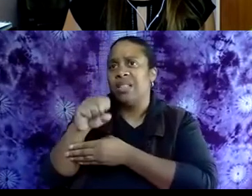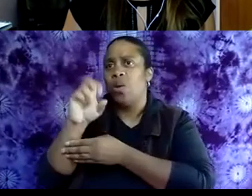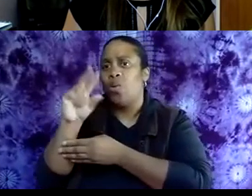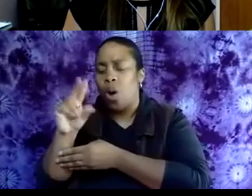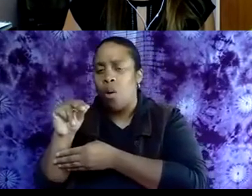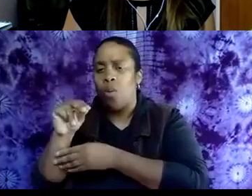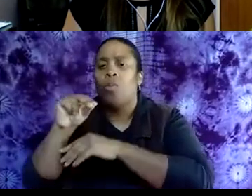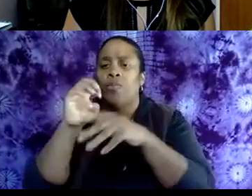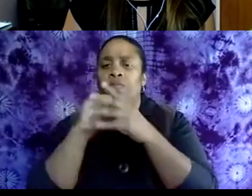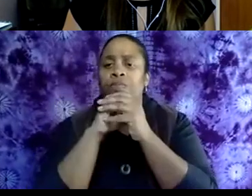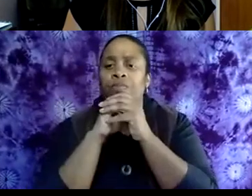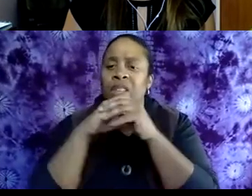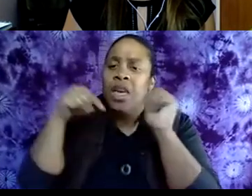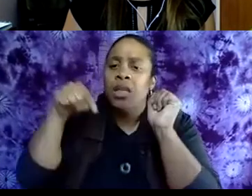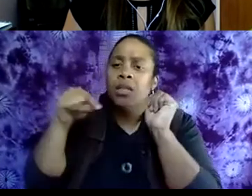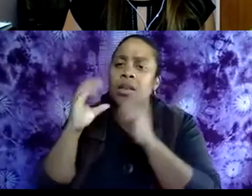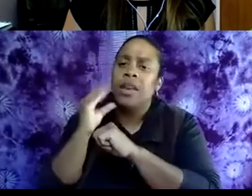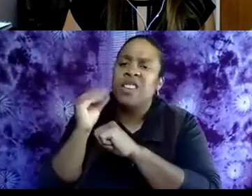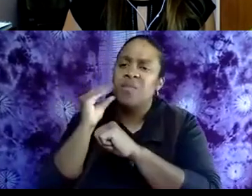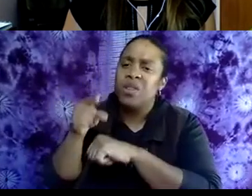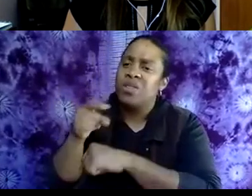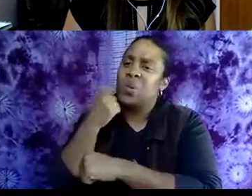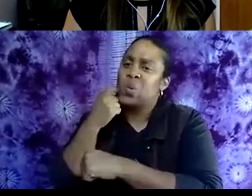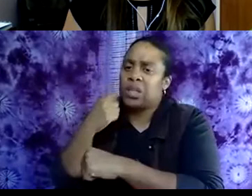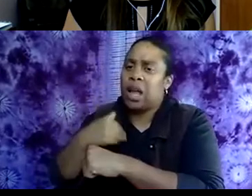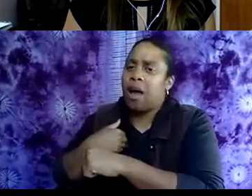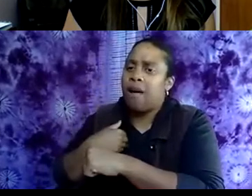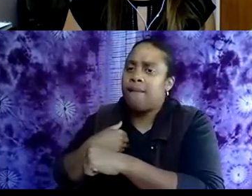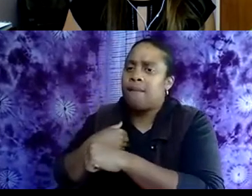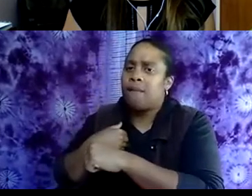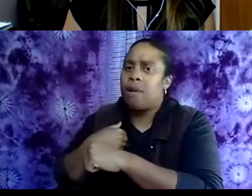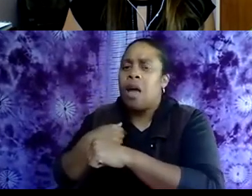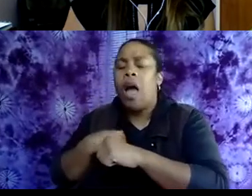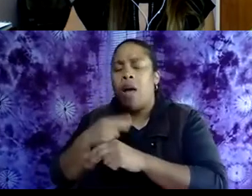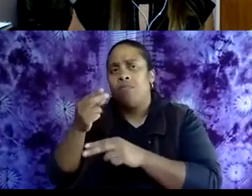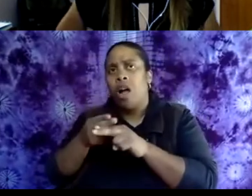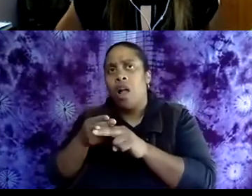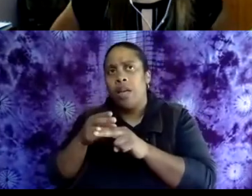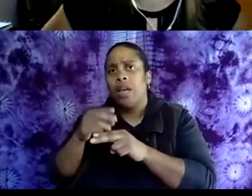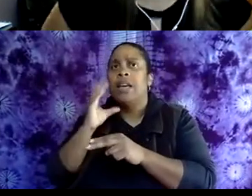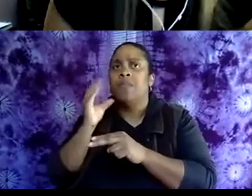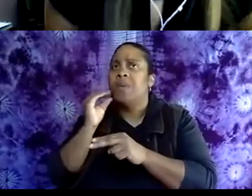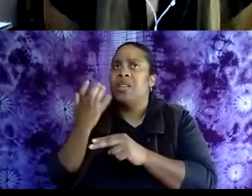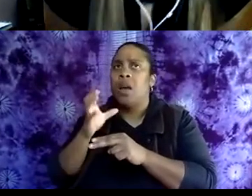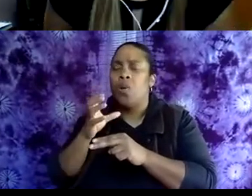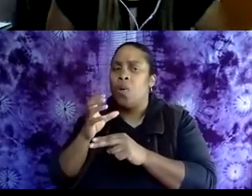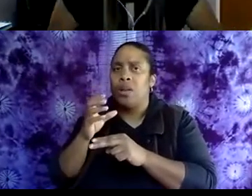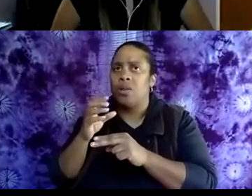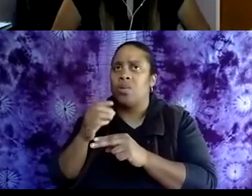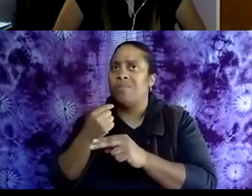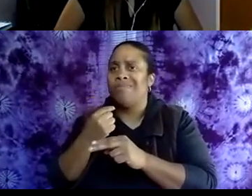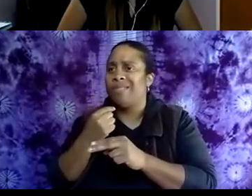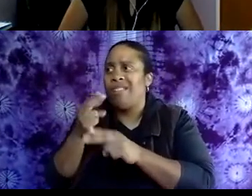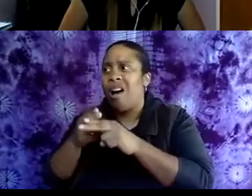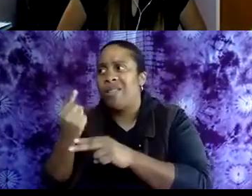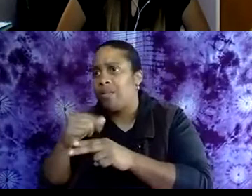This experience that you had, so I'm calling it experience because I don't want to put words into your mouth. But what happened there, the thing that we